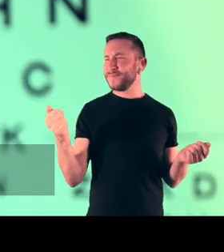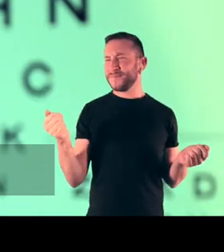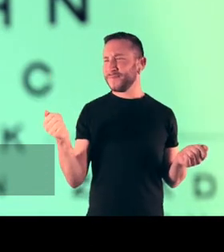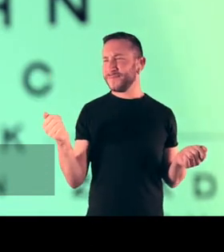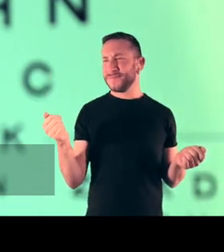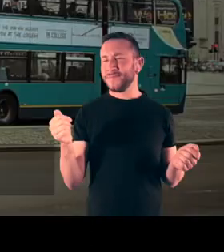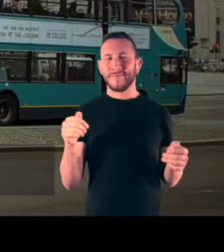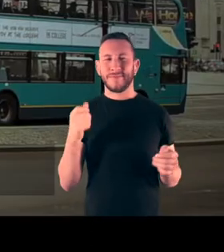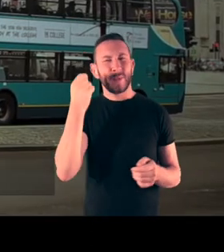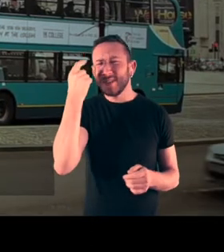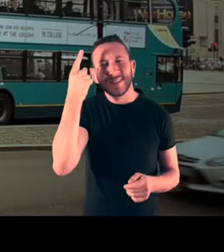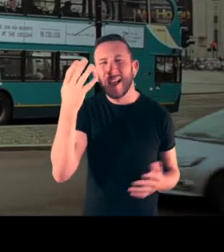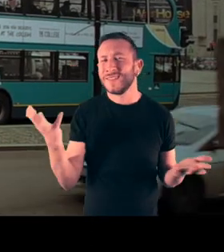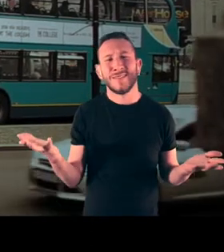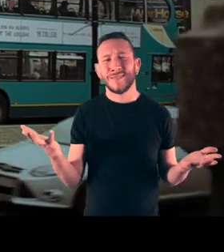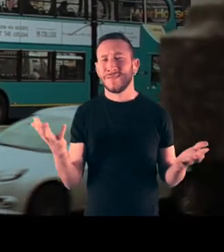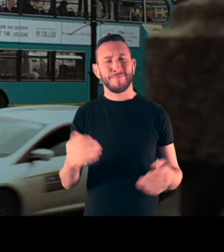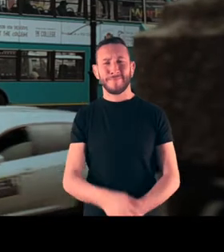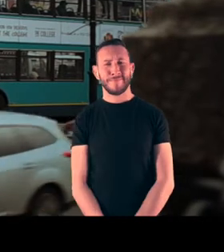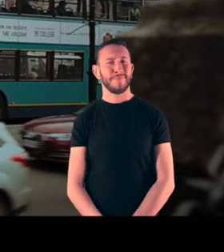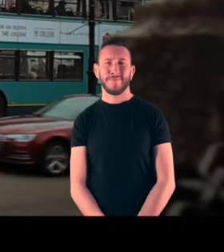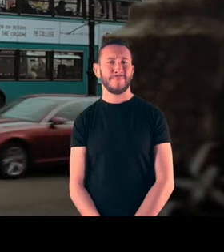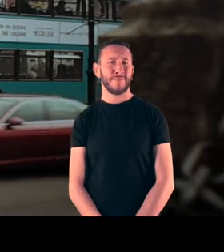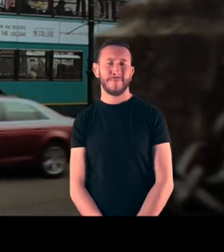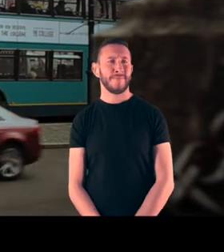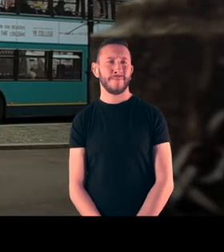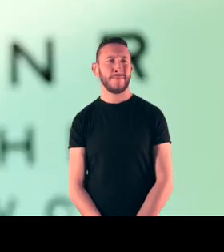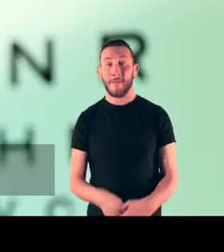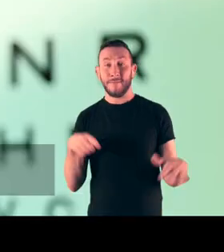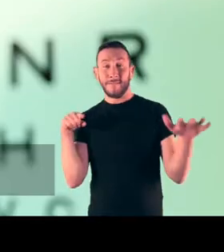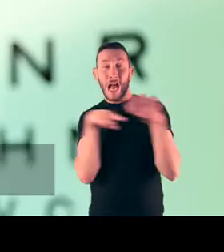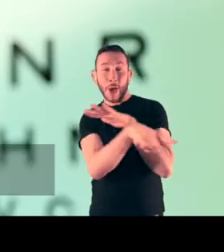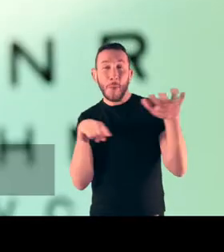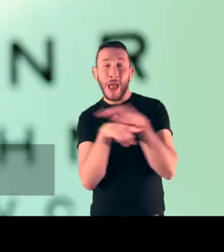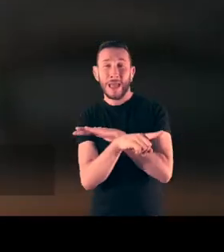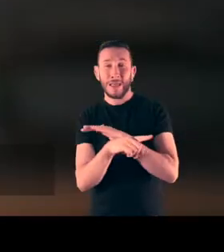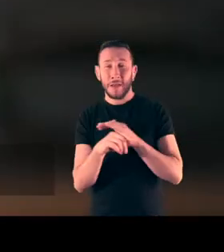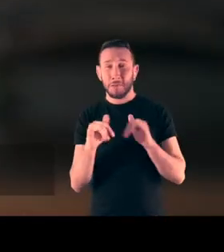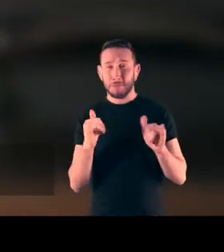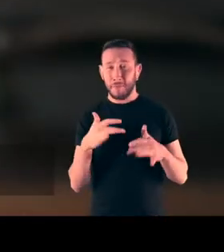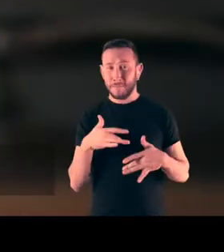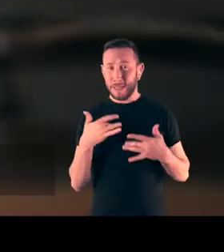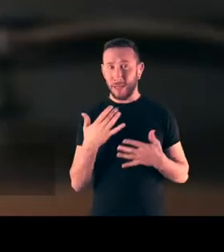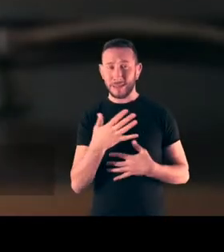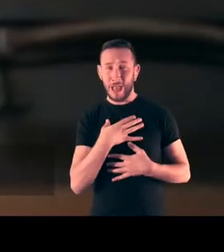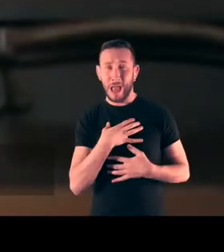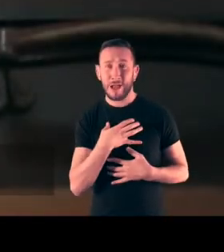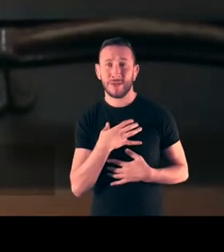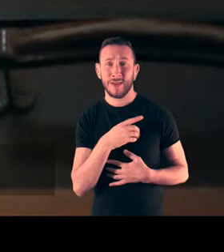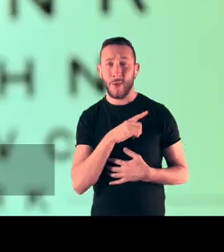the bullies didn't get that. A view outside Lime Street Station. We evacuated. Probably would have been